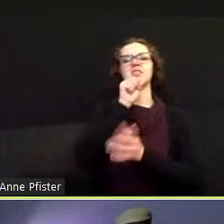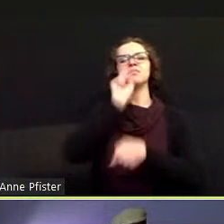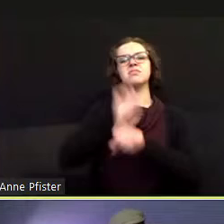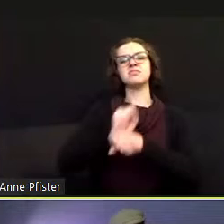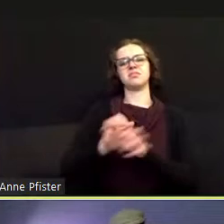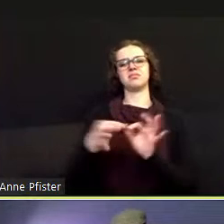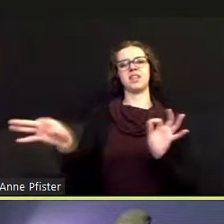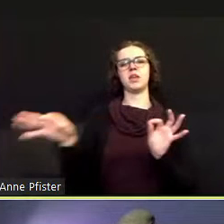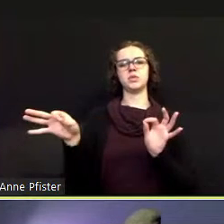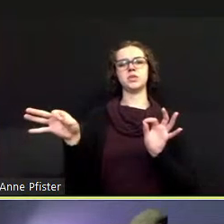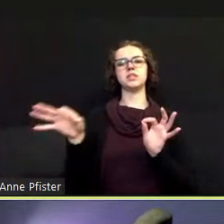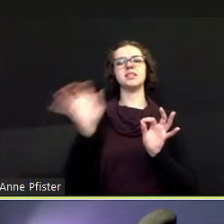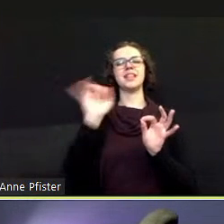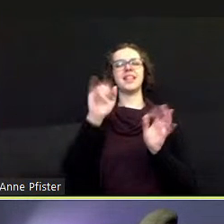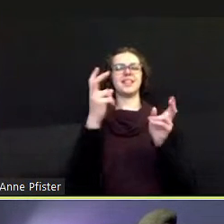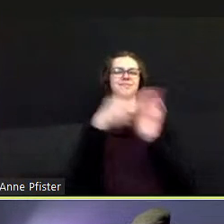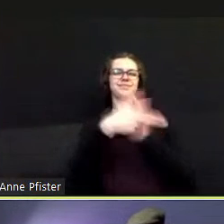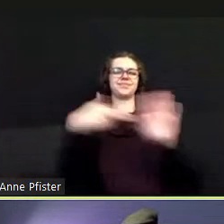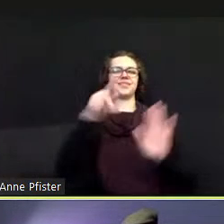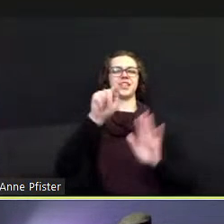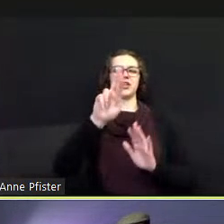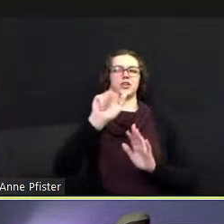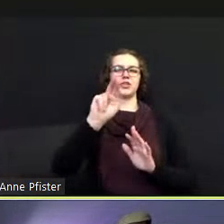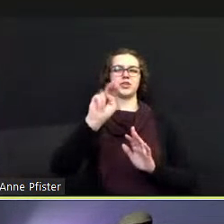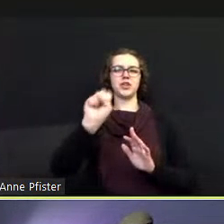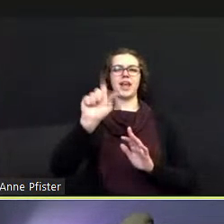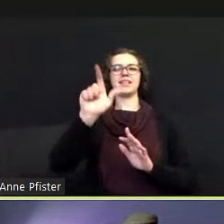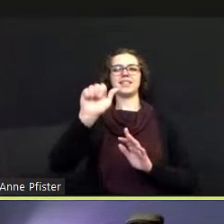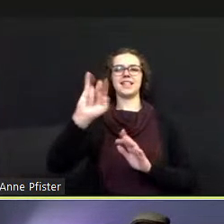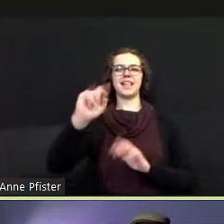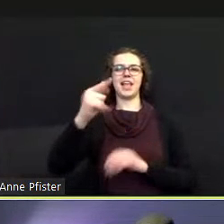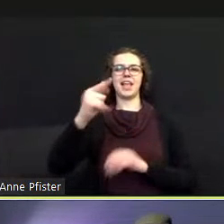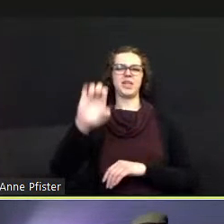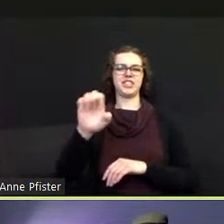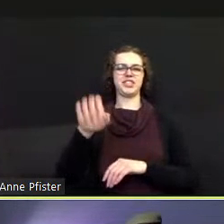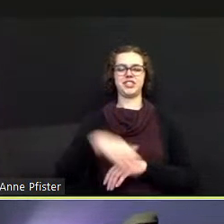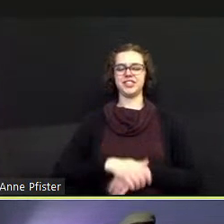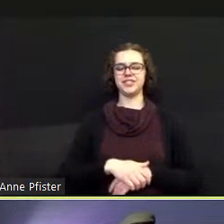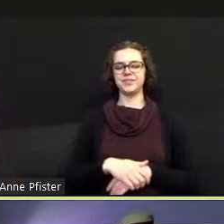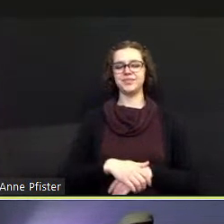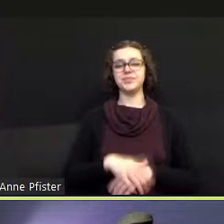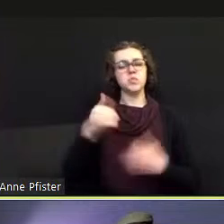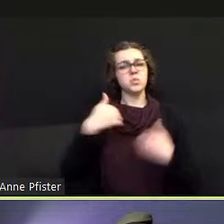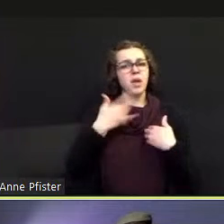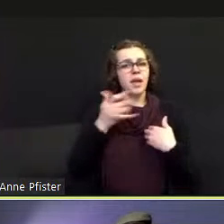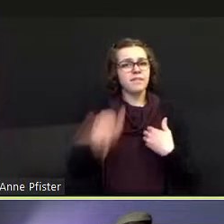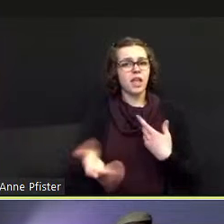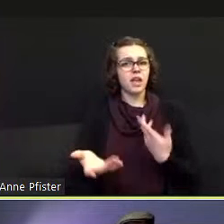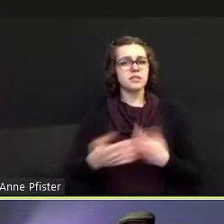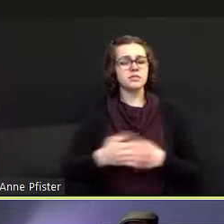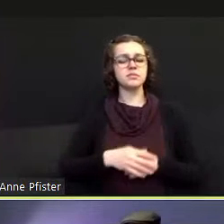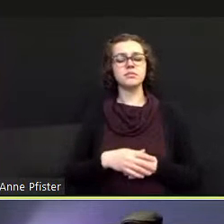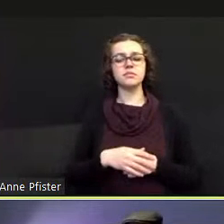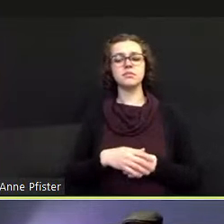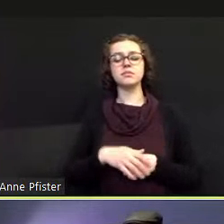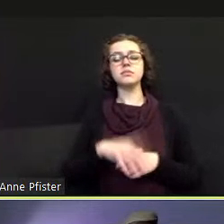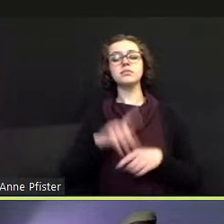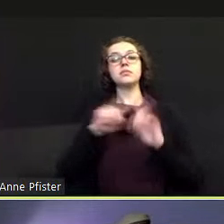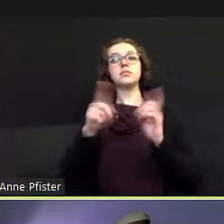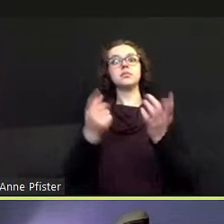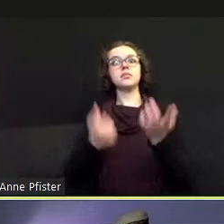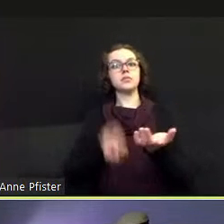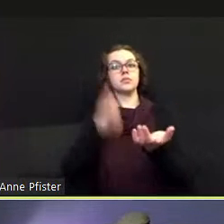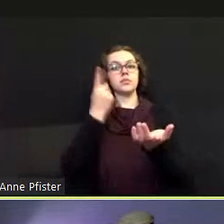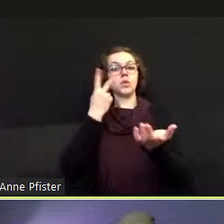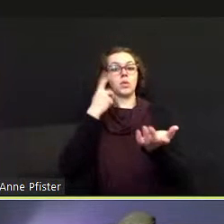That whole translanguaging thing, right? So we have that in there. And so what we see, though, at